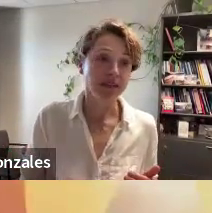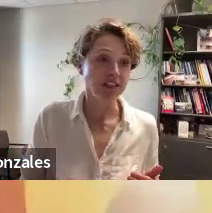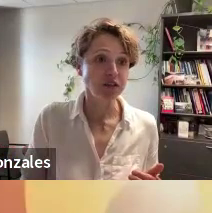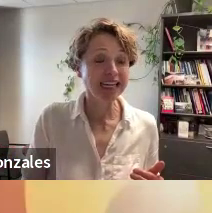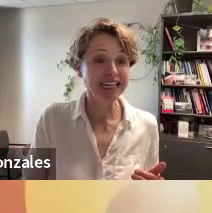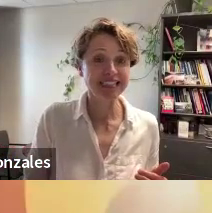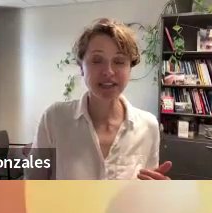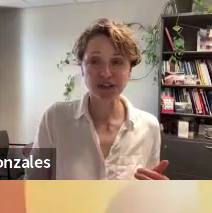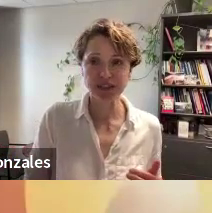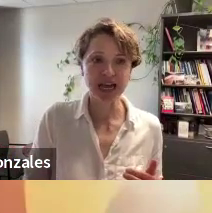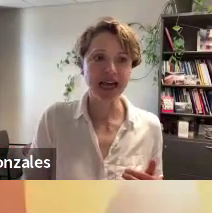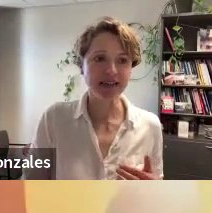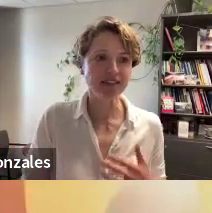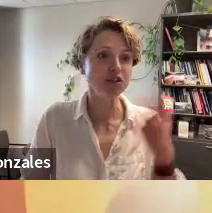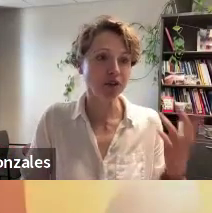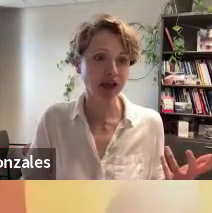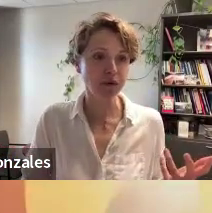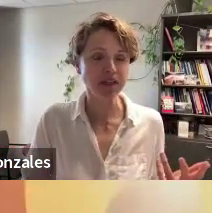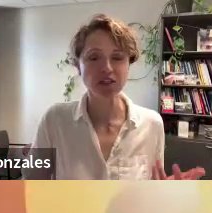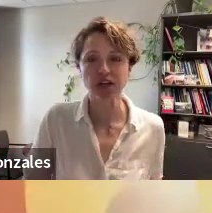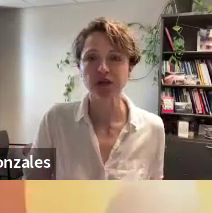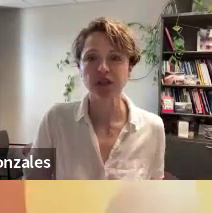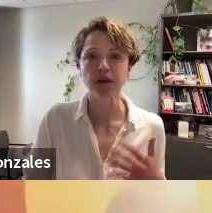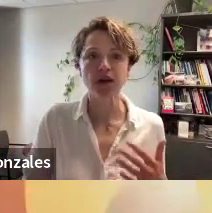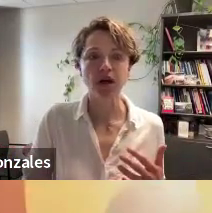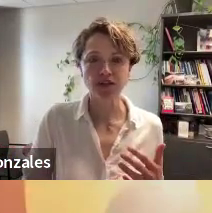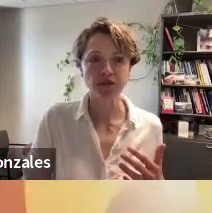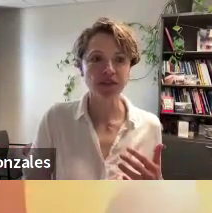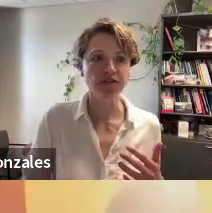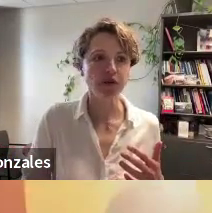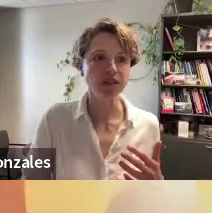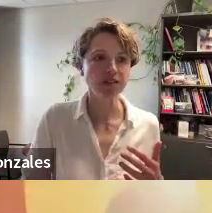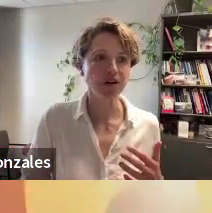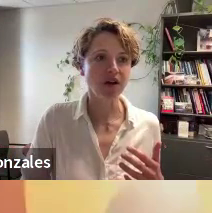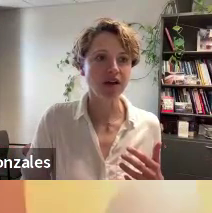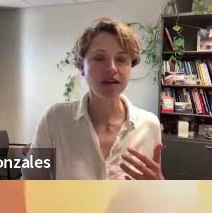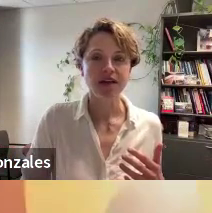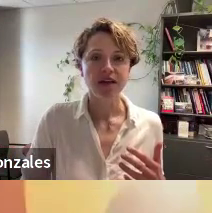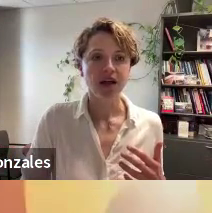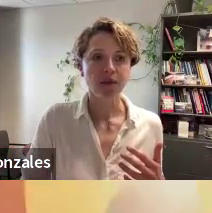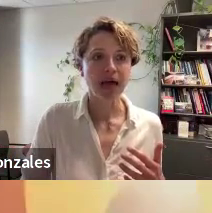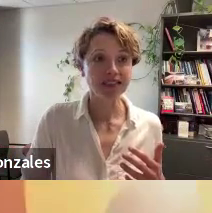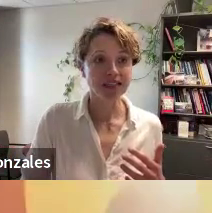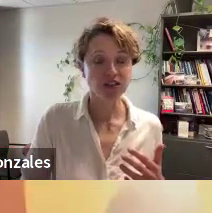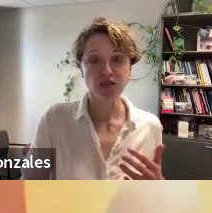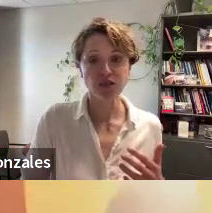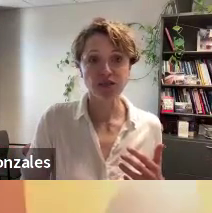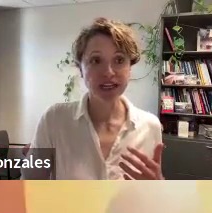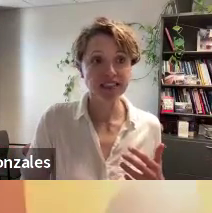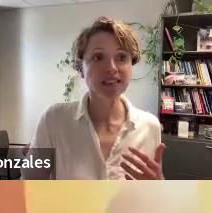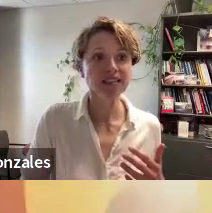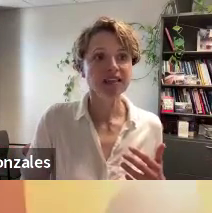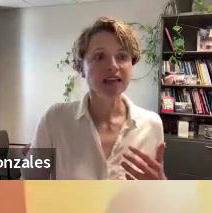over the last few decades has looked at digital equity generally, but often with a focus on access